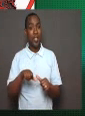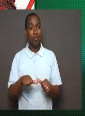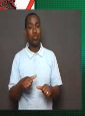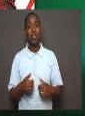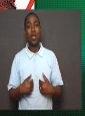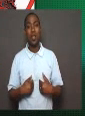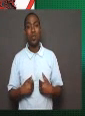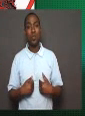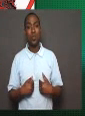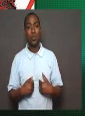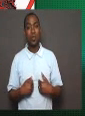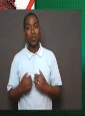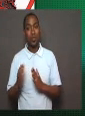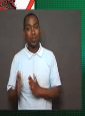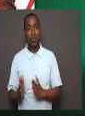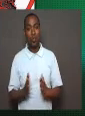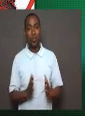They make up about